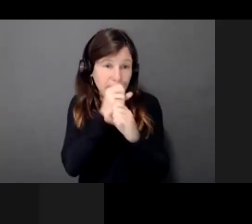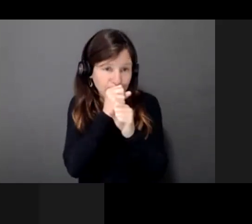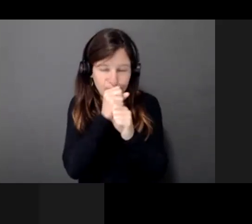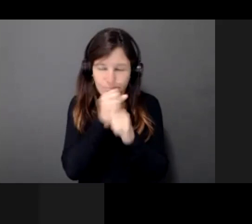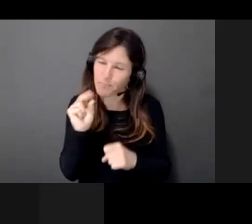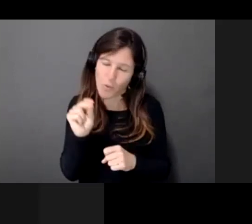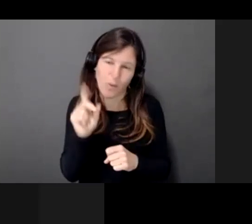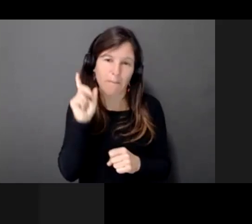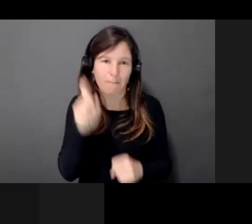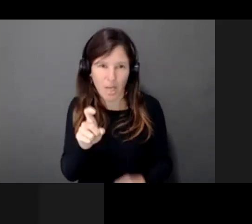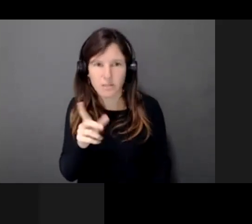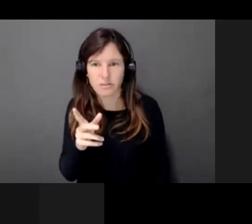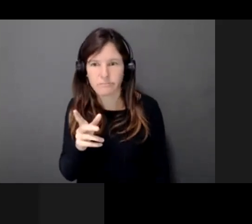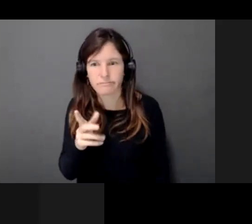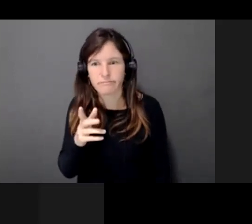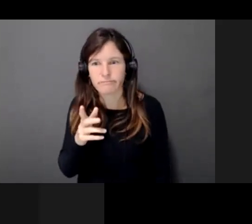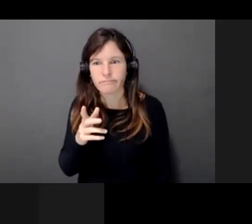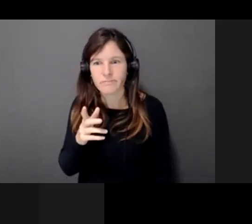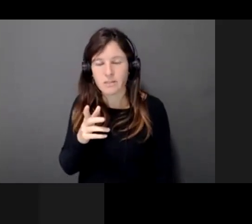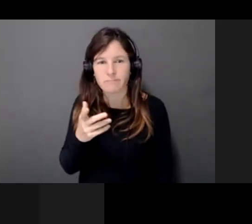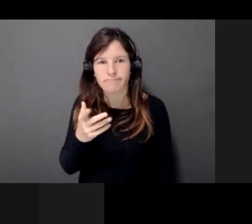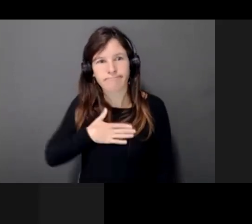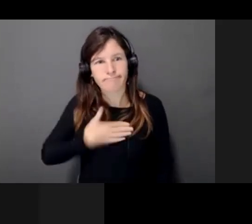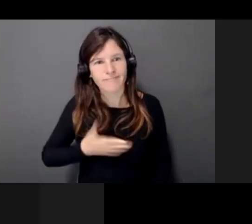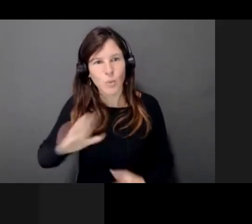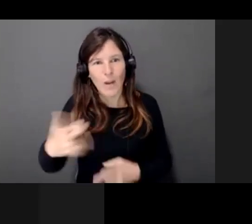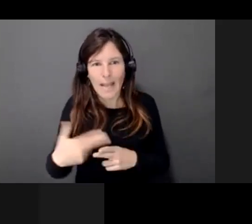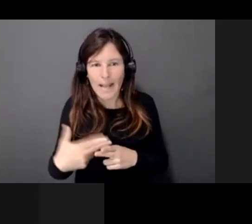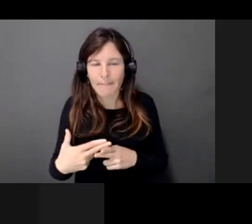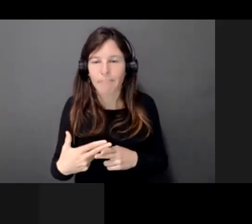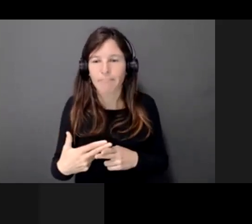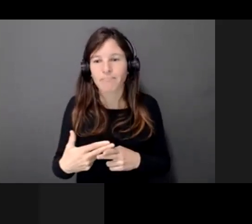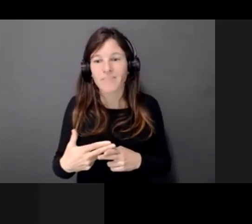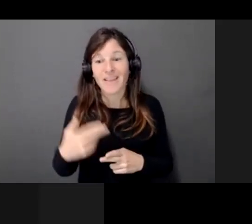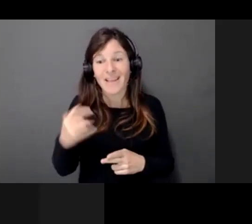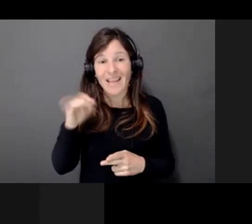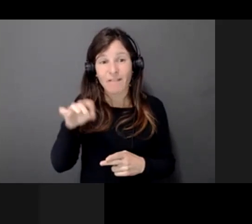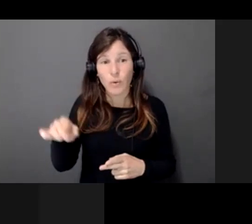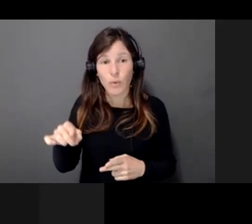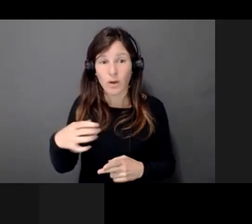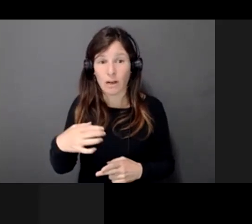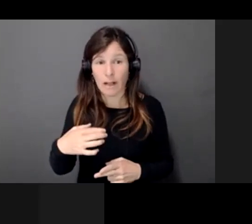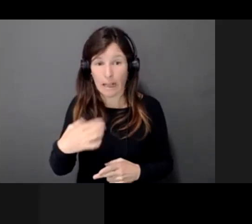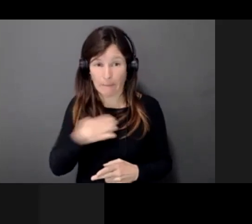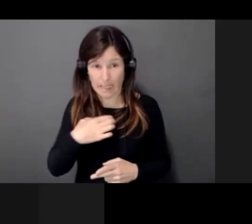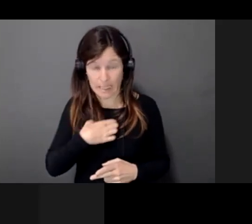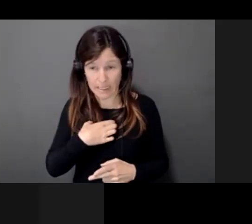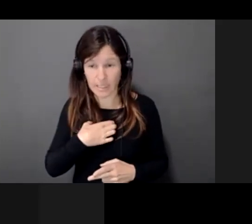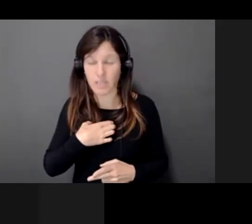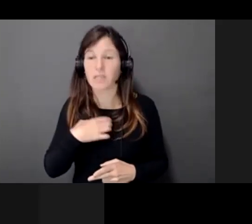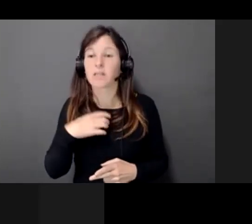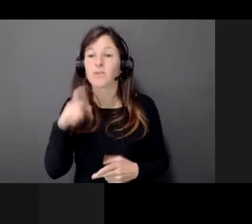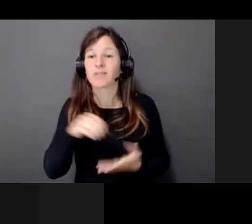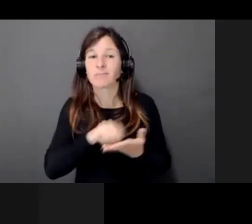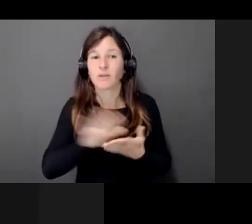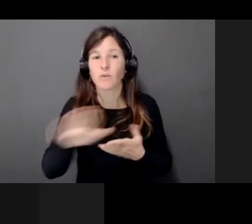fact, as the complainant, your name will be written down there in the charging document. Laura Proctor